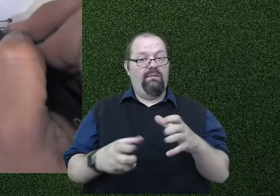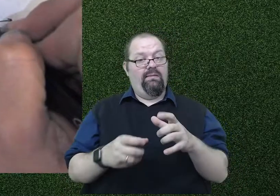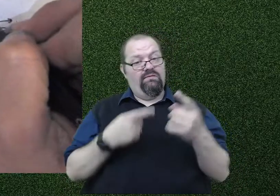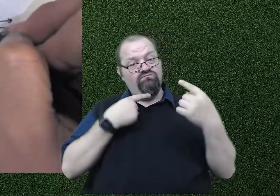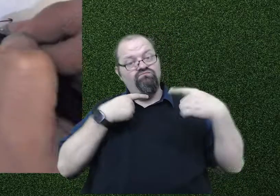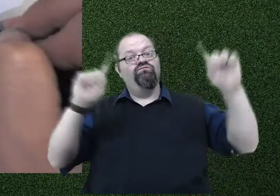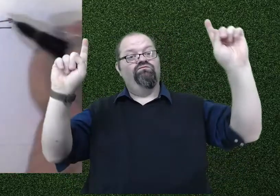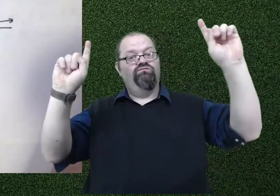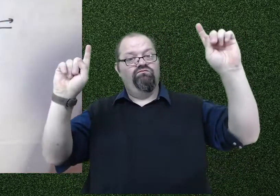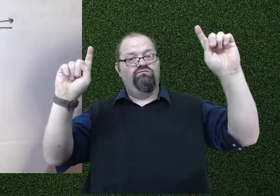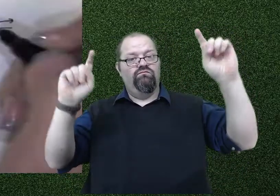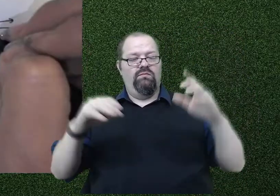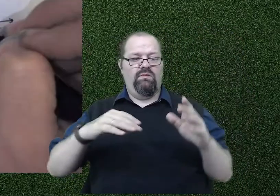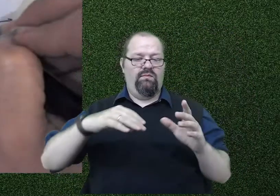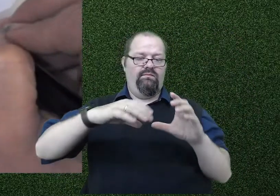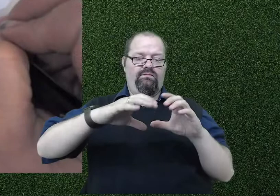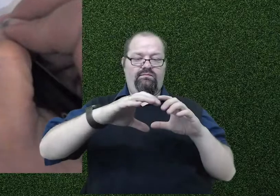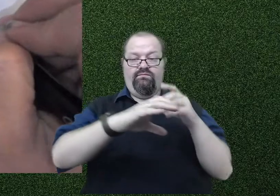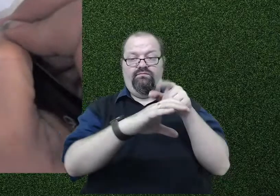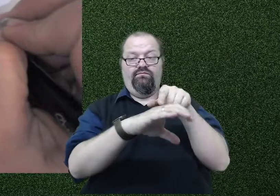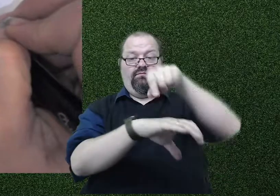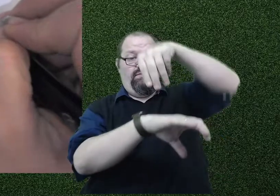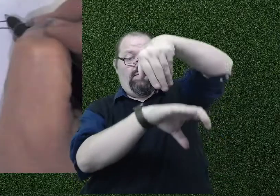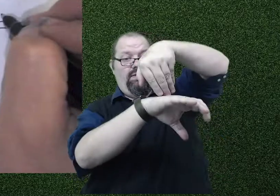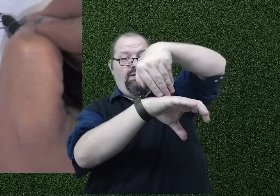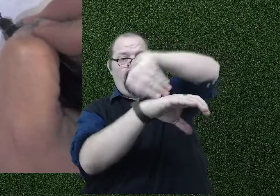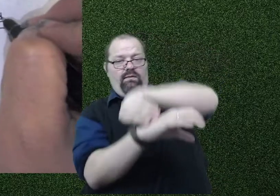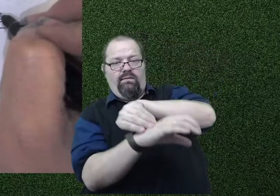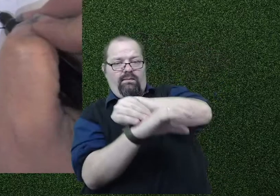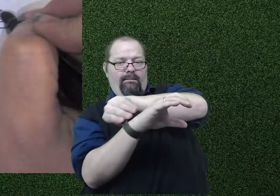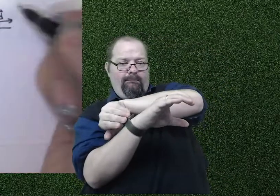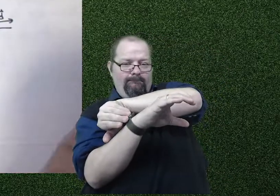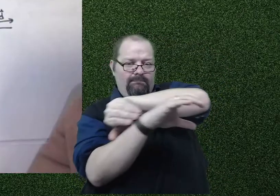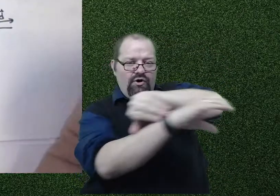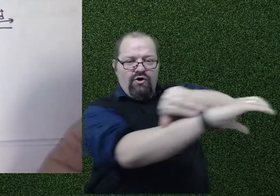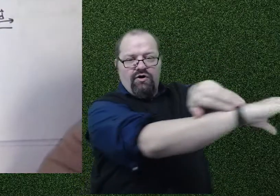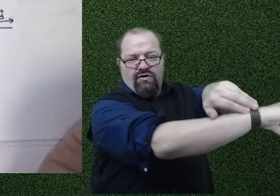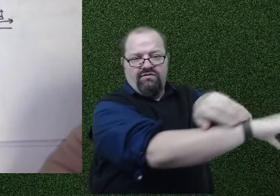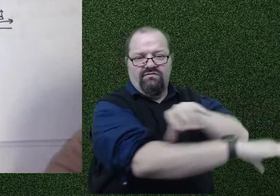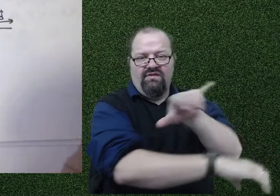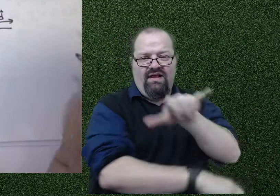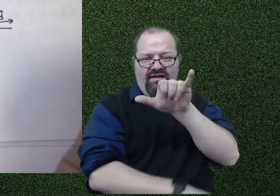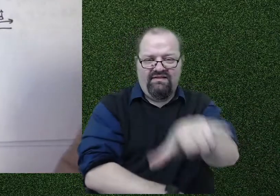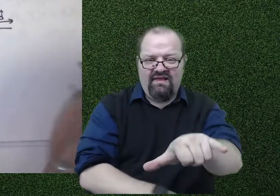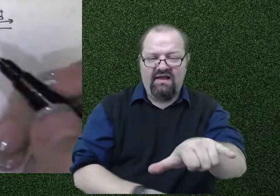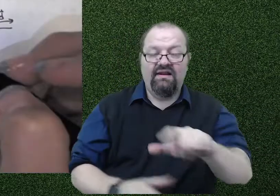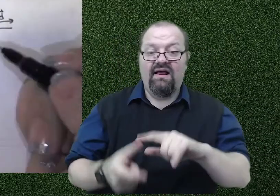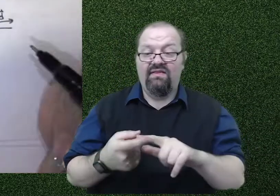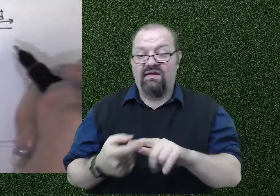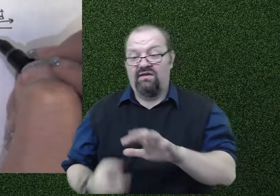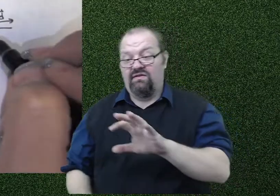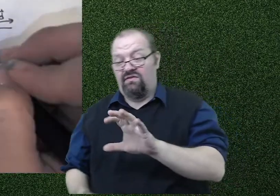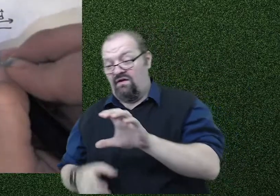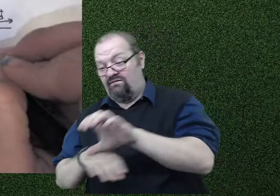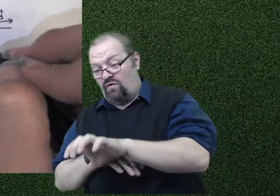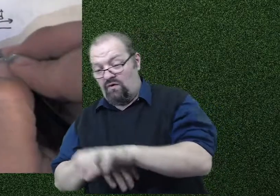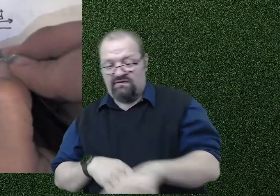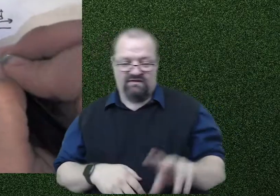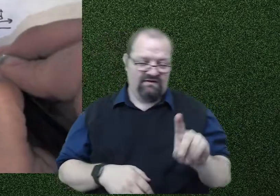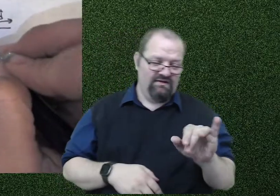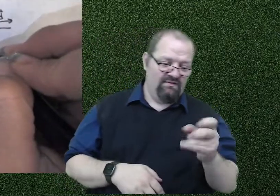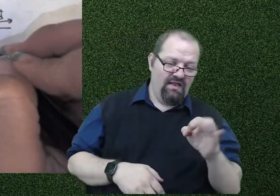I'm going to apply my force here. I'm going to get behind the box so that the force and the displacement are pointing in the same